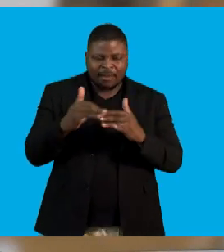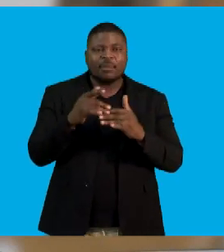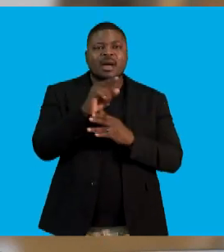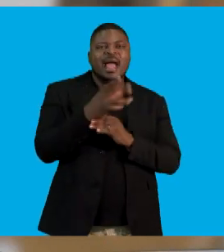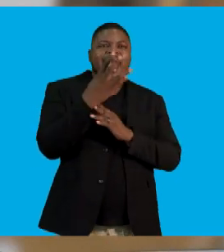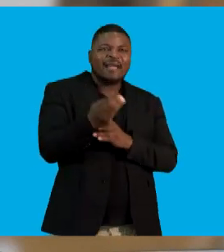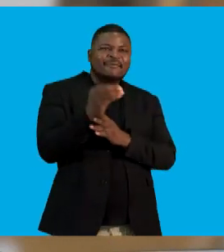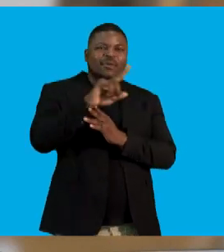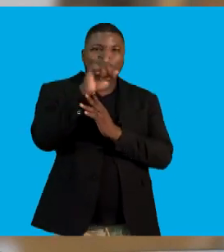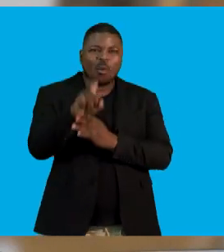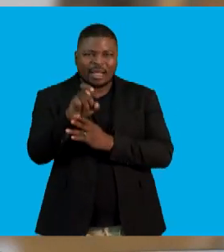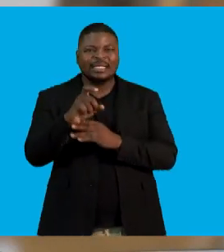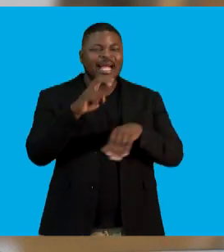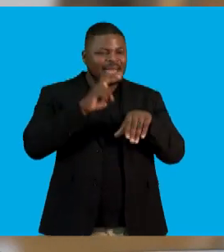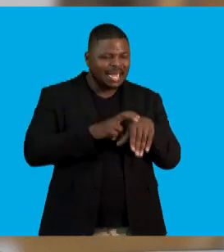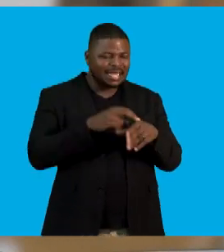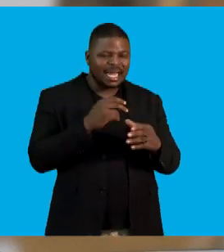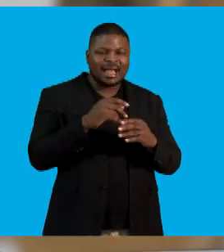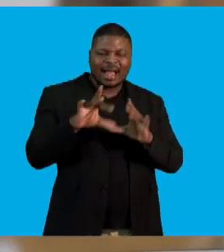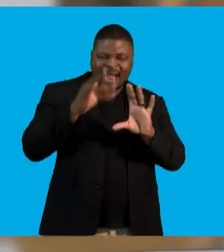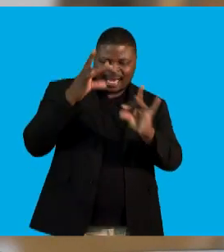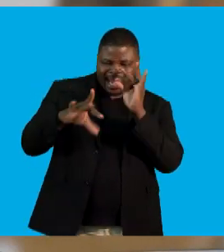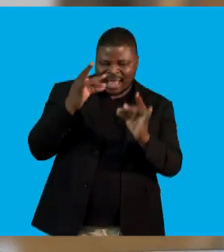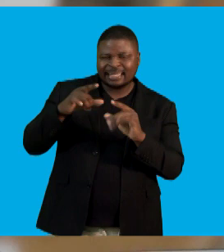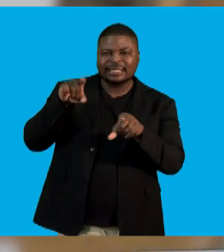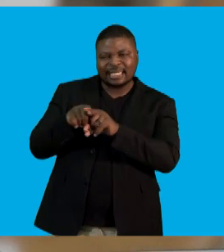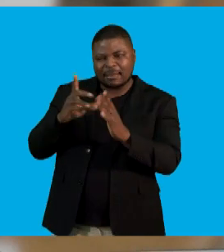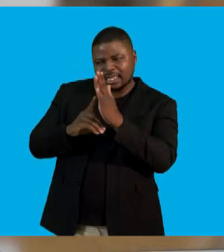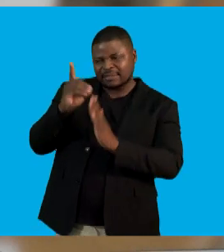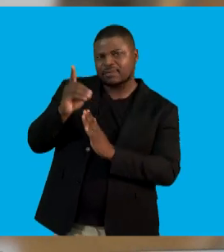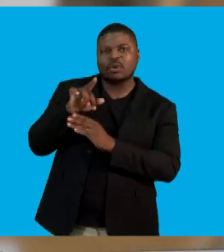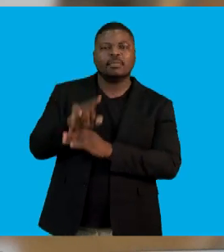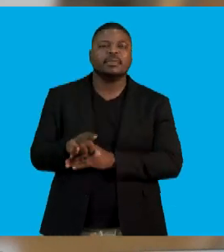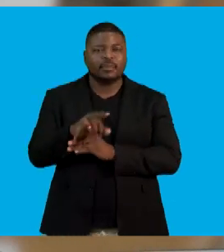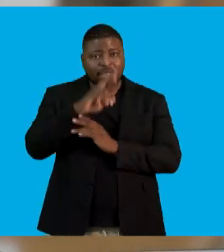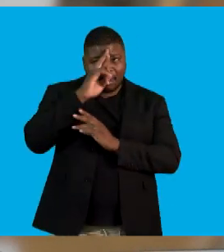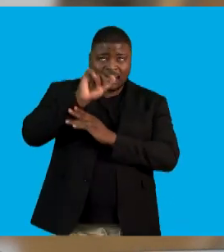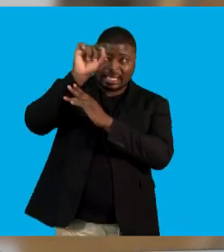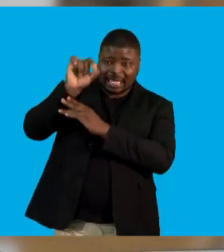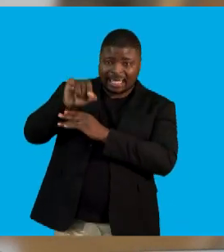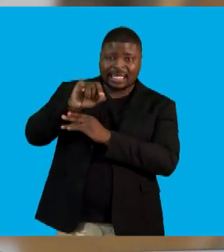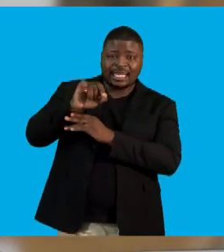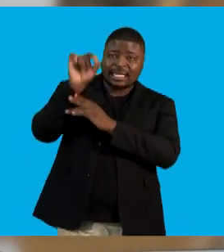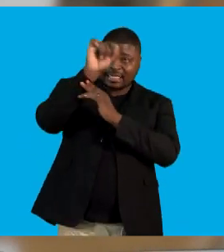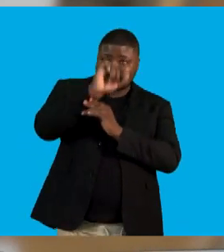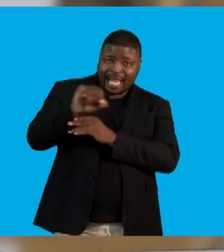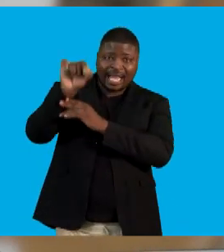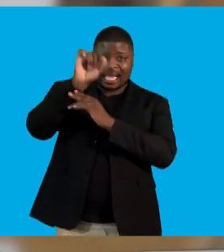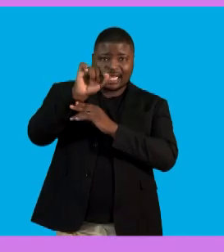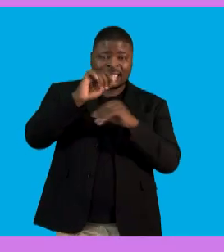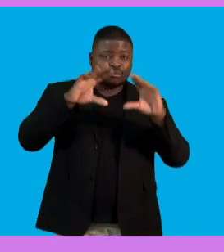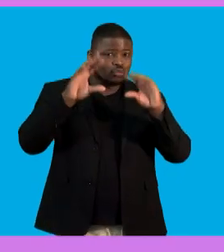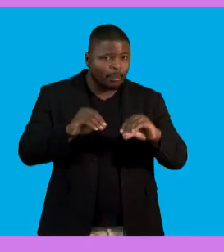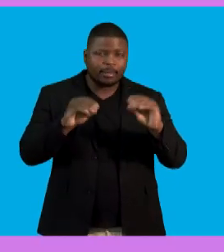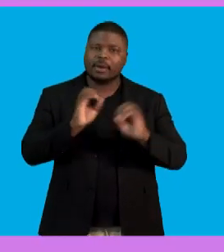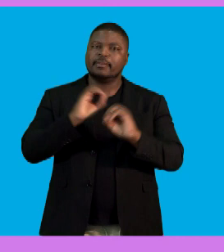questions that needs analyzing and developing and stuff like that. So the cycle almost doesn't end. We start off with the